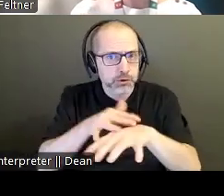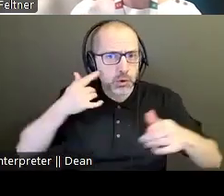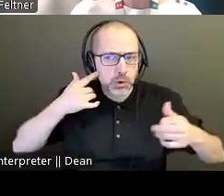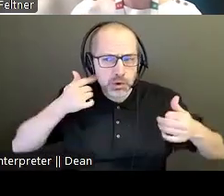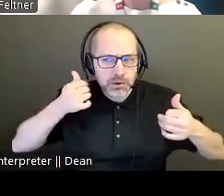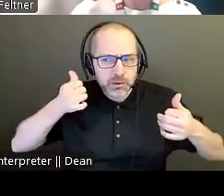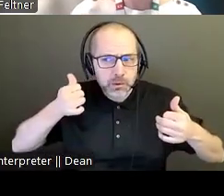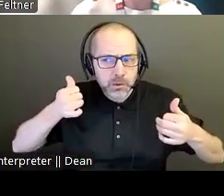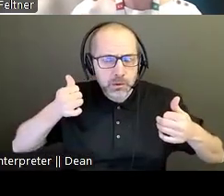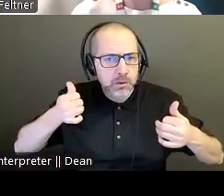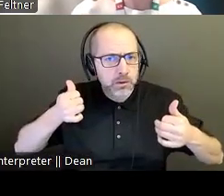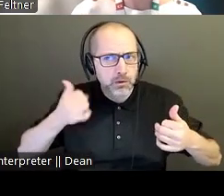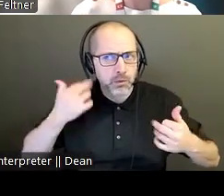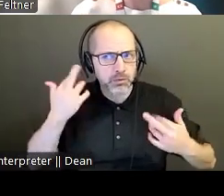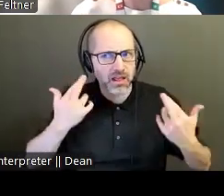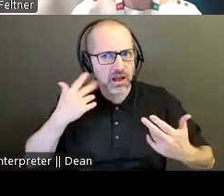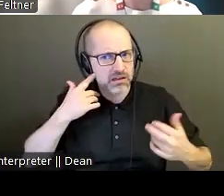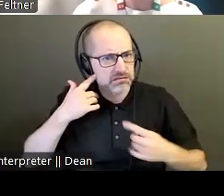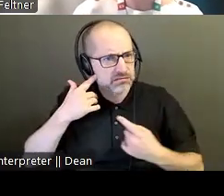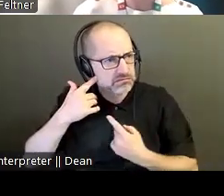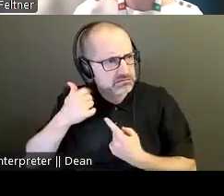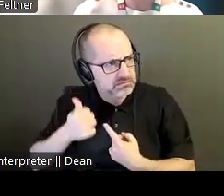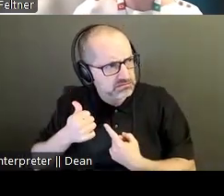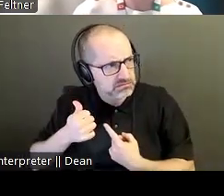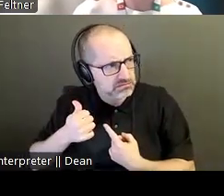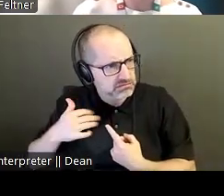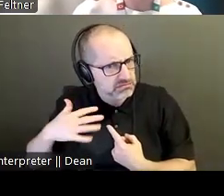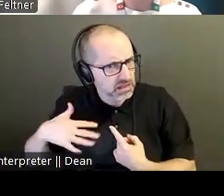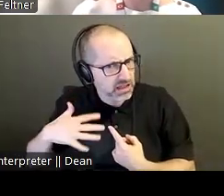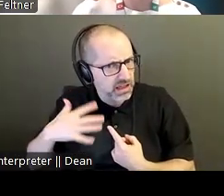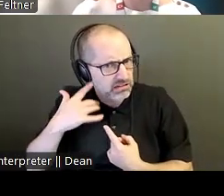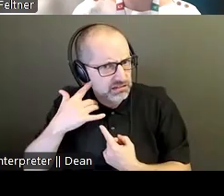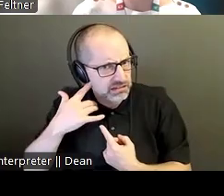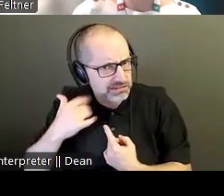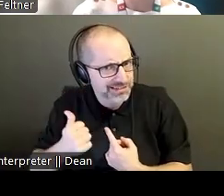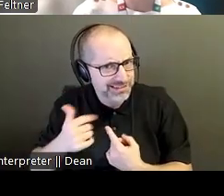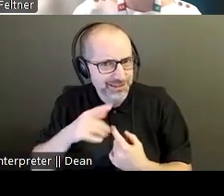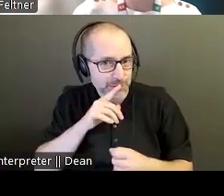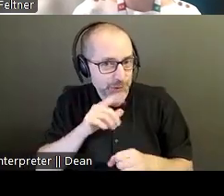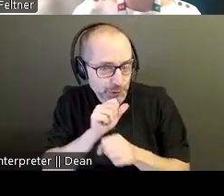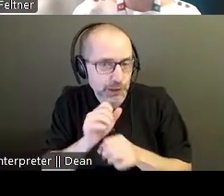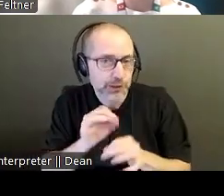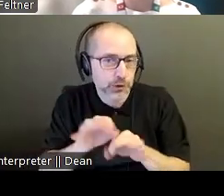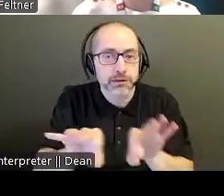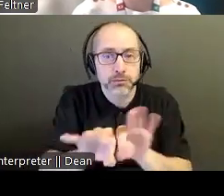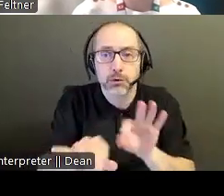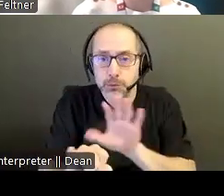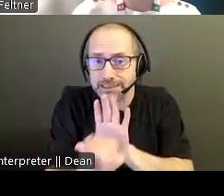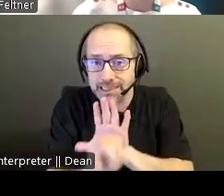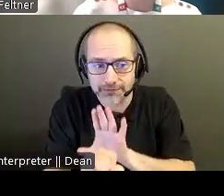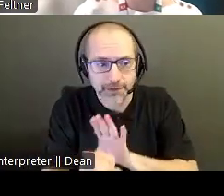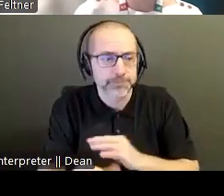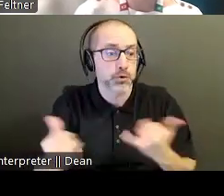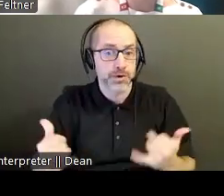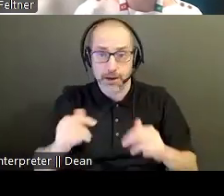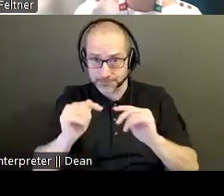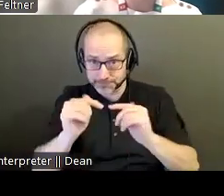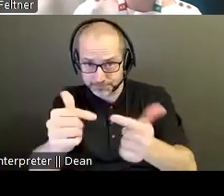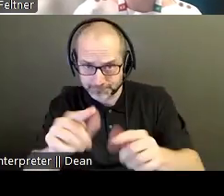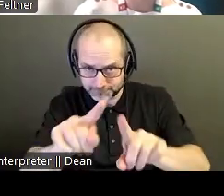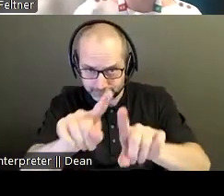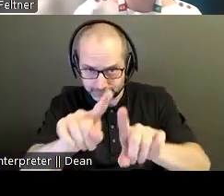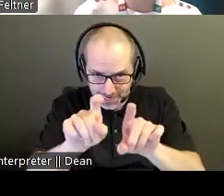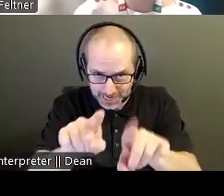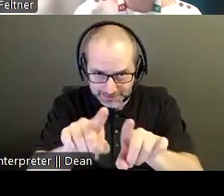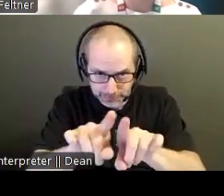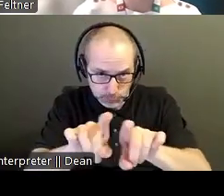start. So I have a poll just to get some engagement from the audience. Stephen will pop it up, and then